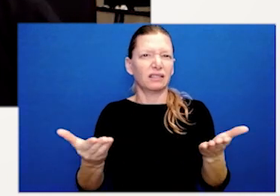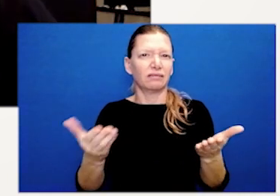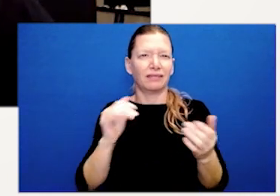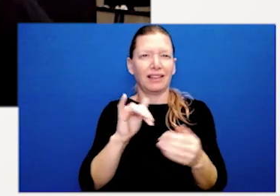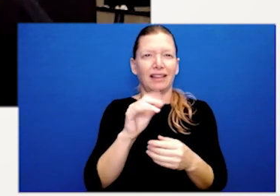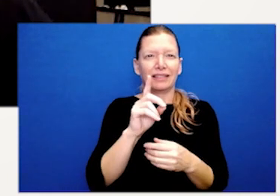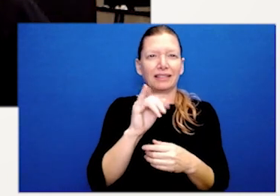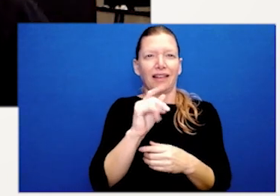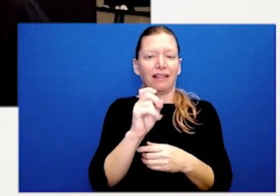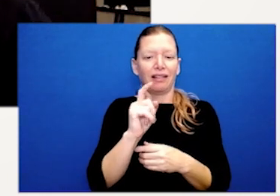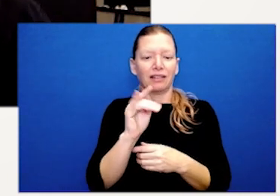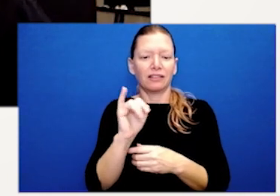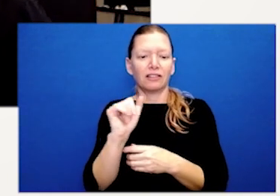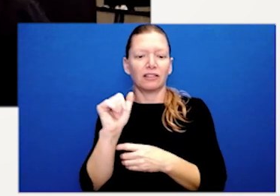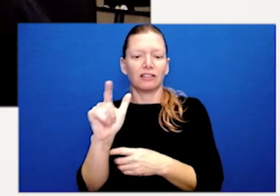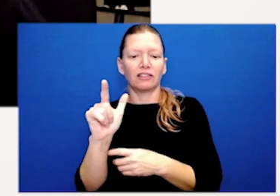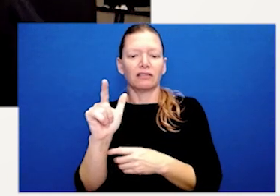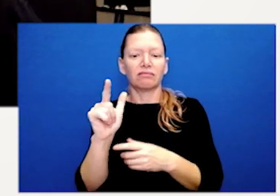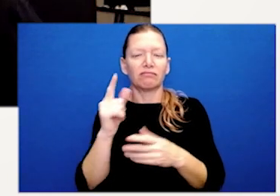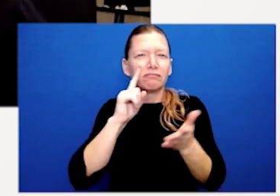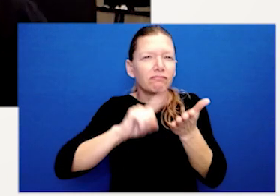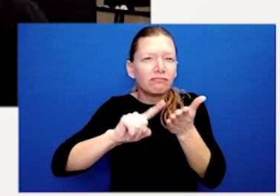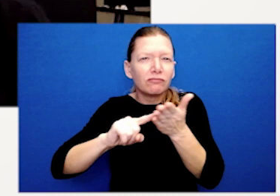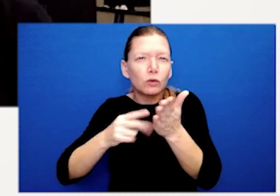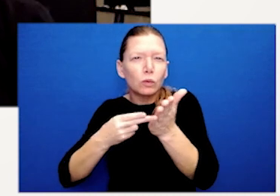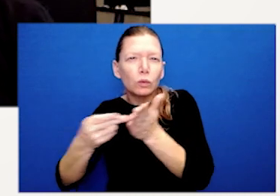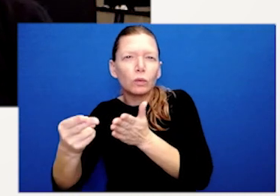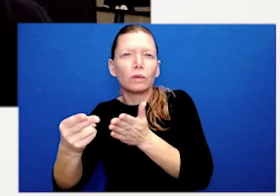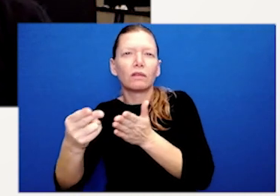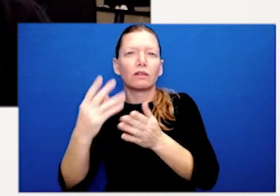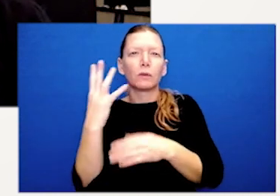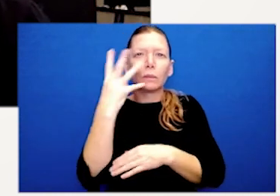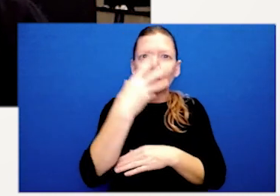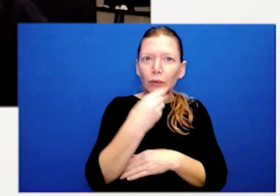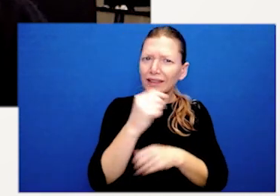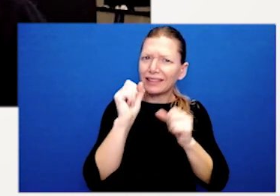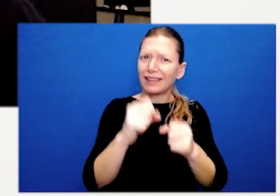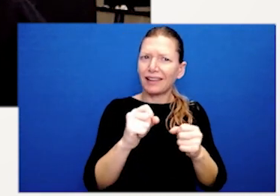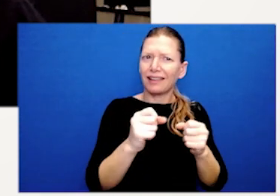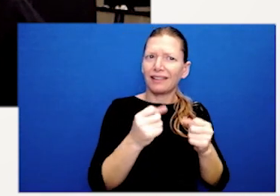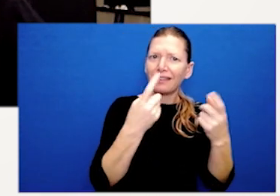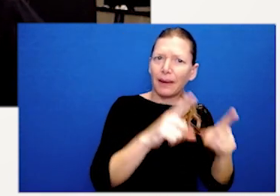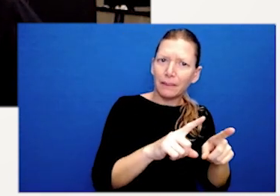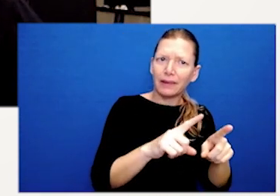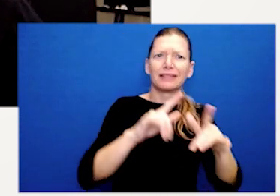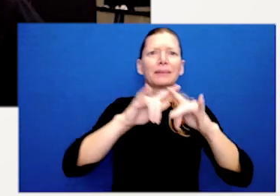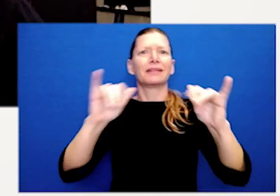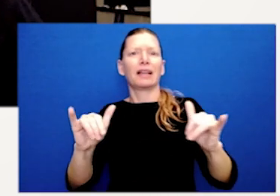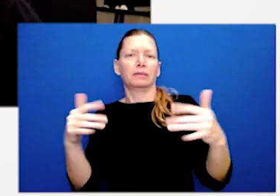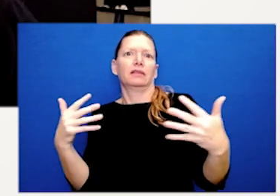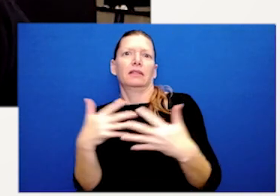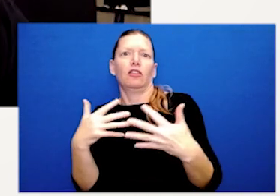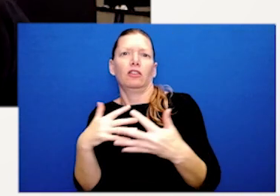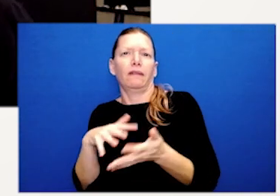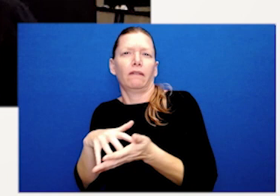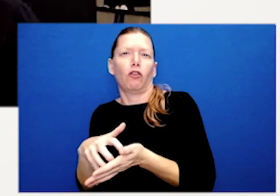love including that dialectical, the contradictions, right? Of like, beauty can exist, and like we can own this fierceness and this